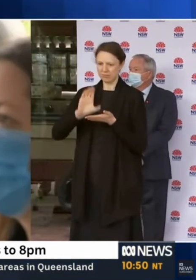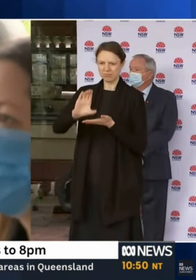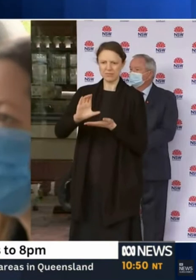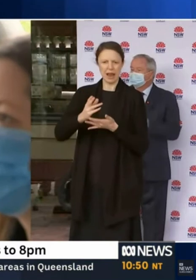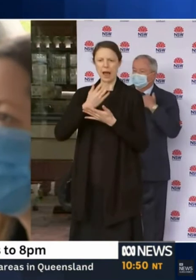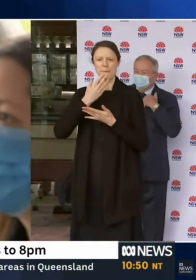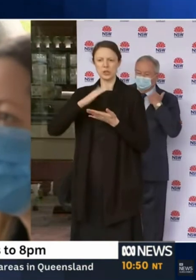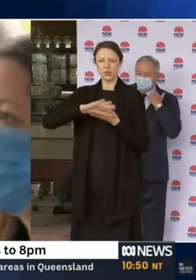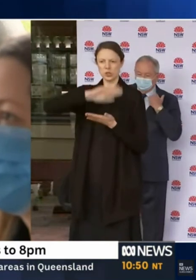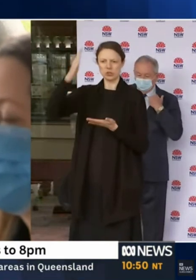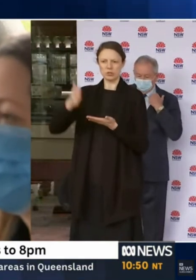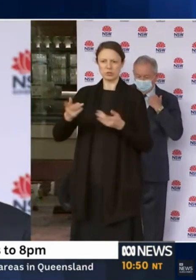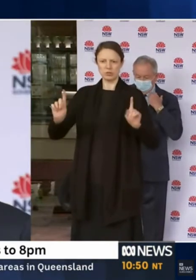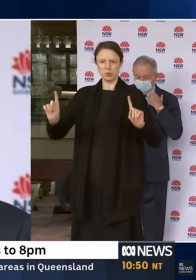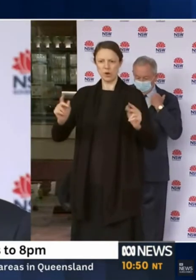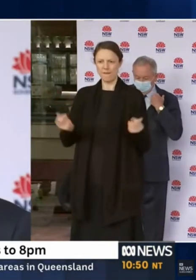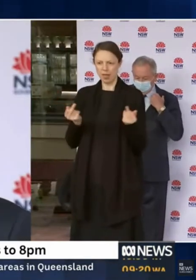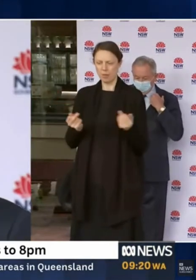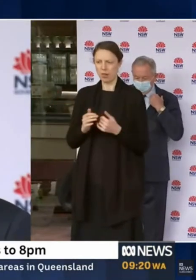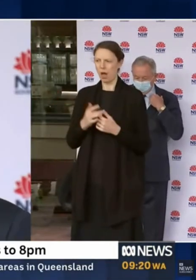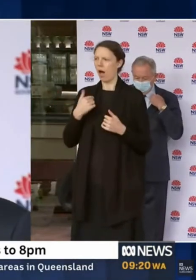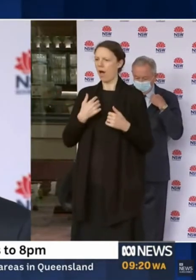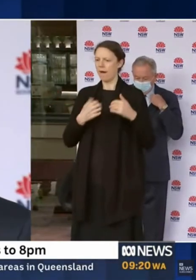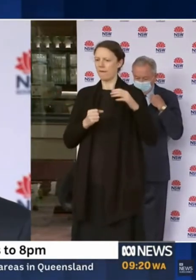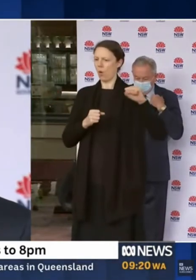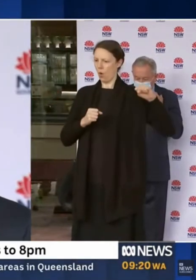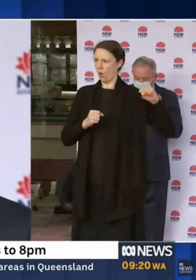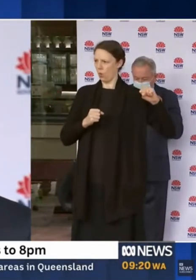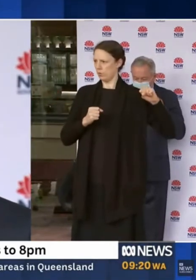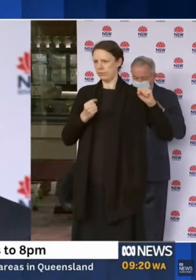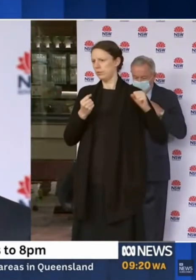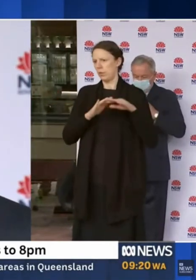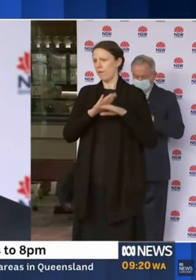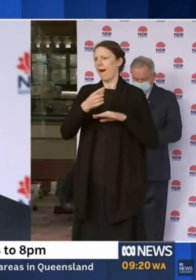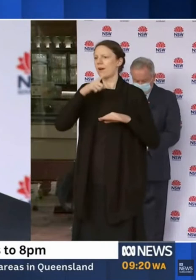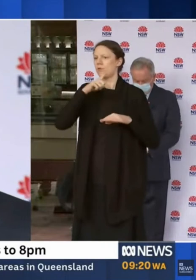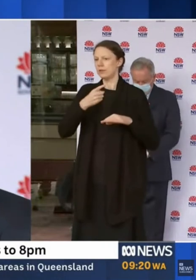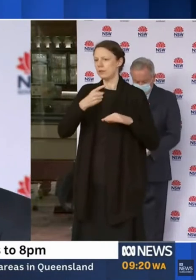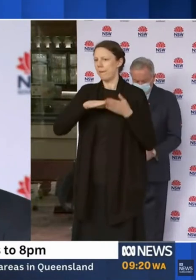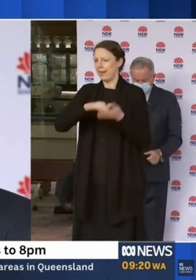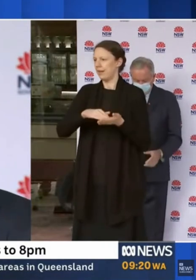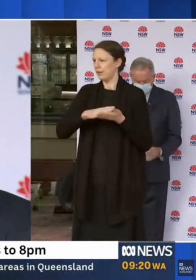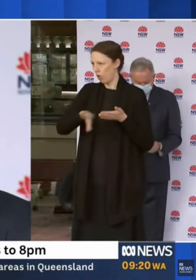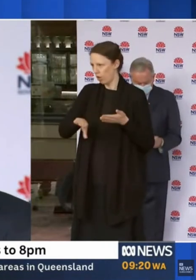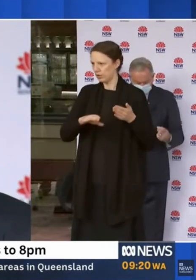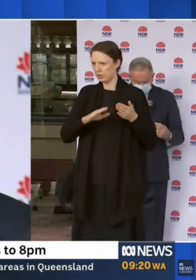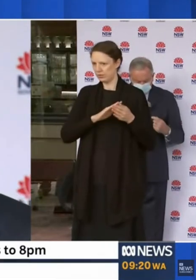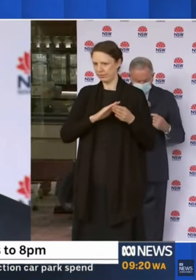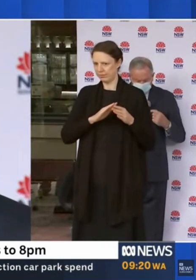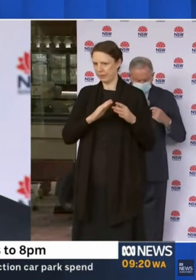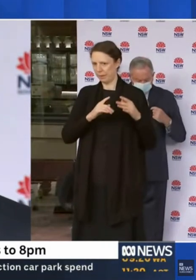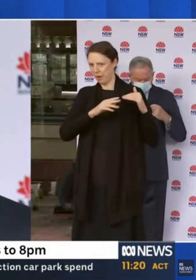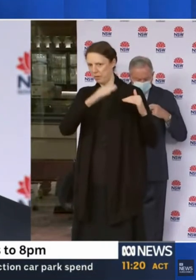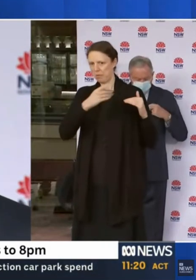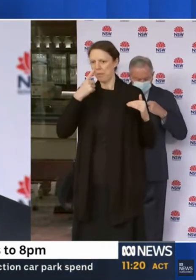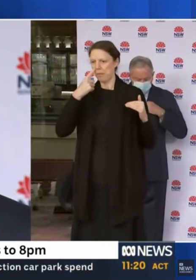package? Well, I've set aside a provision. Obviously, this will be in the hundreds of millions of dollars. But we will see as